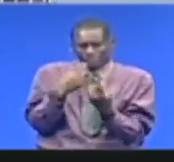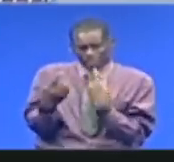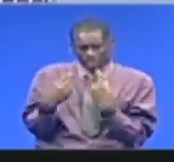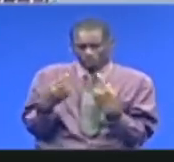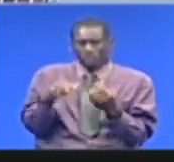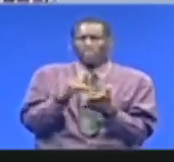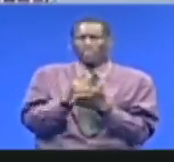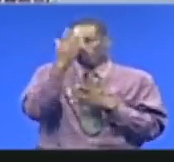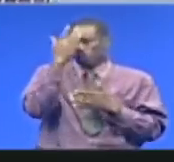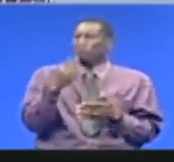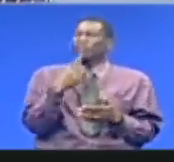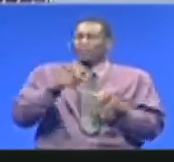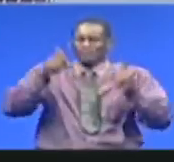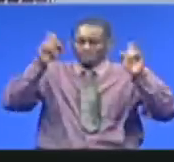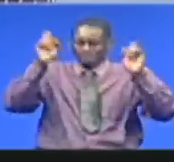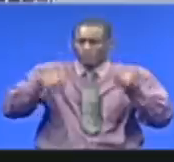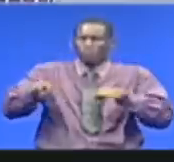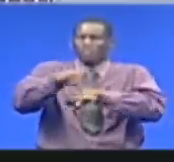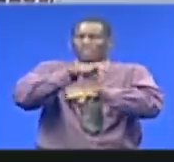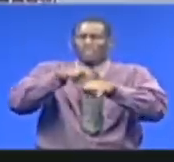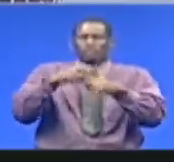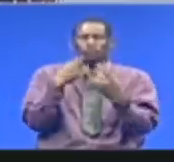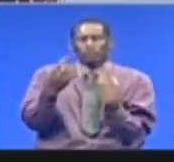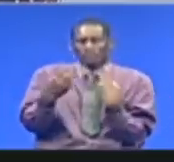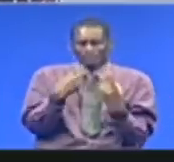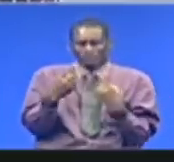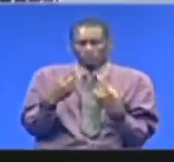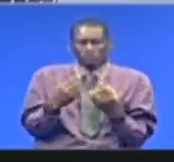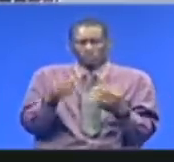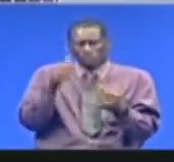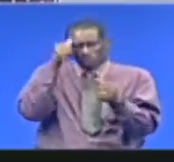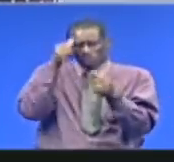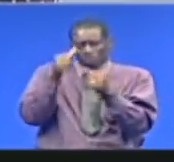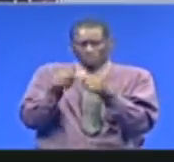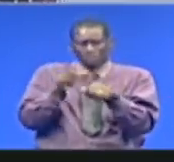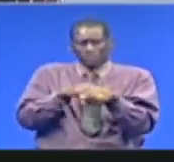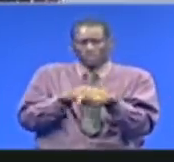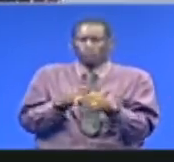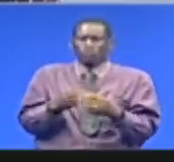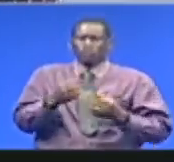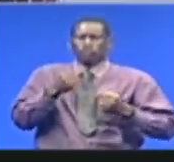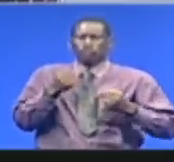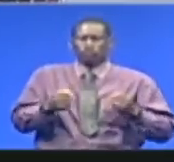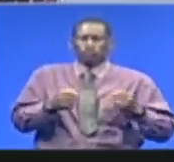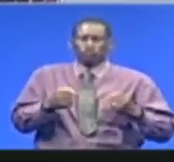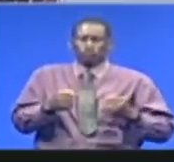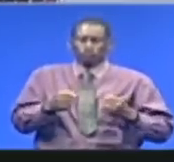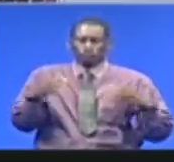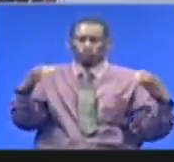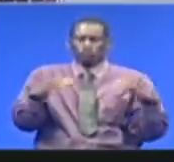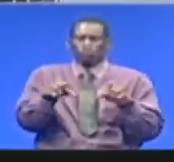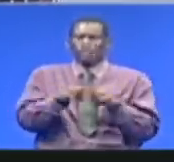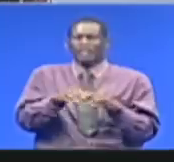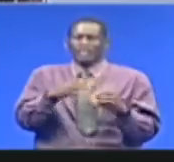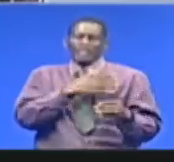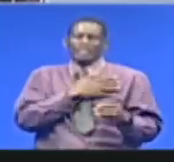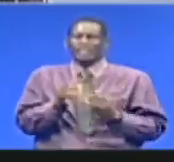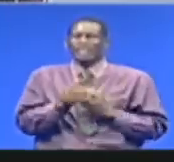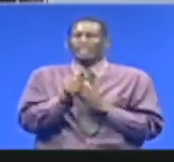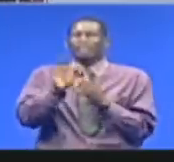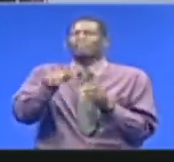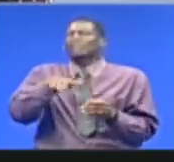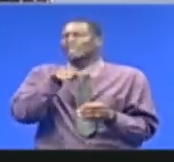saying it must be national nature. Remember, when we've been in the stronger process as NASA, which has been led by Raila Odinga, a number